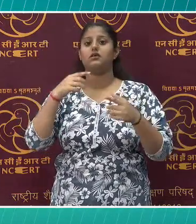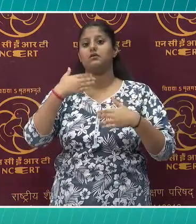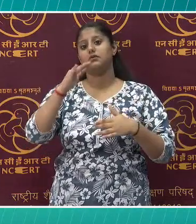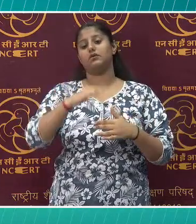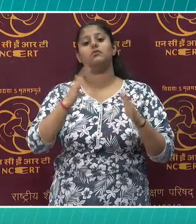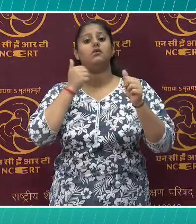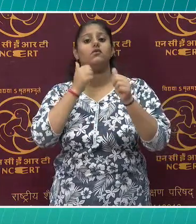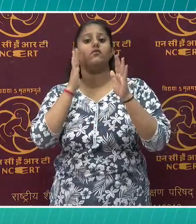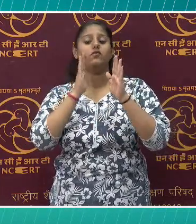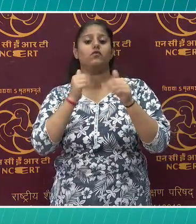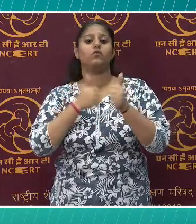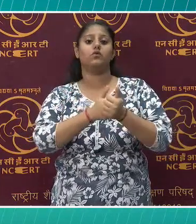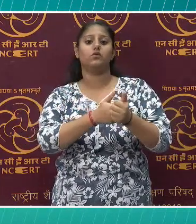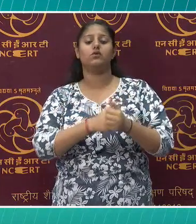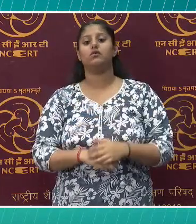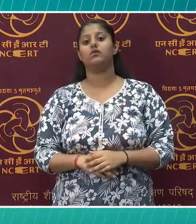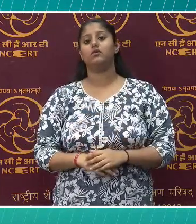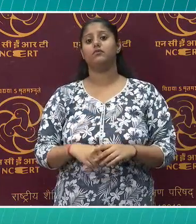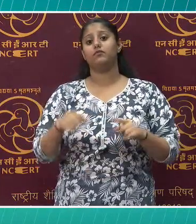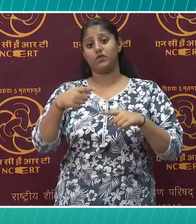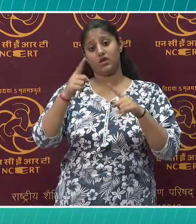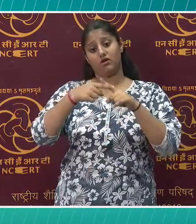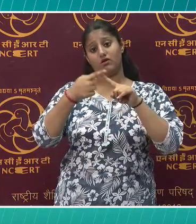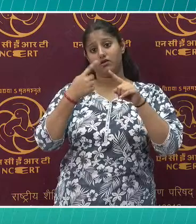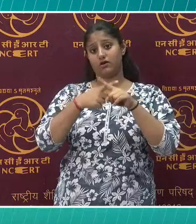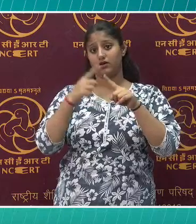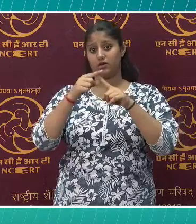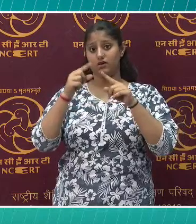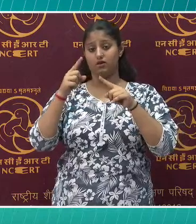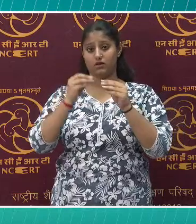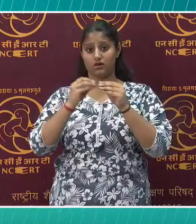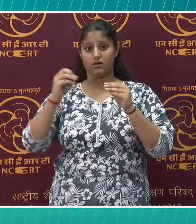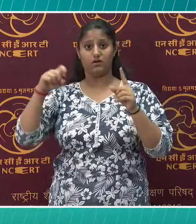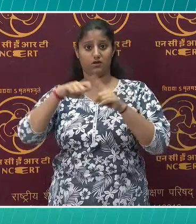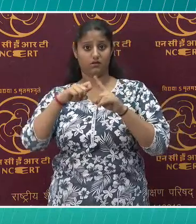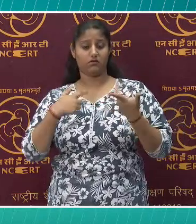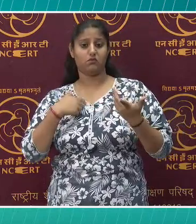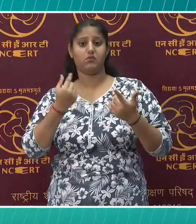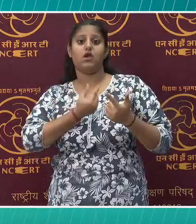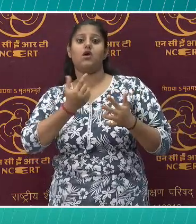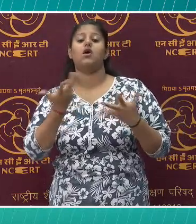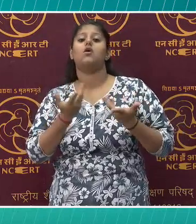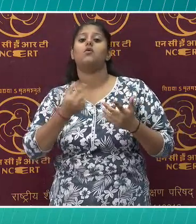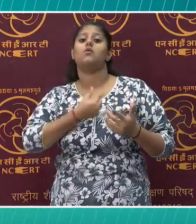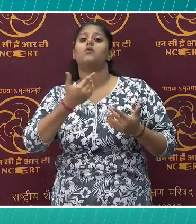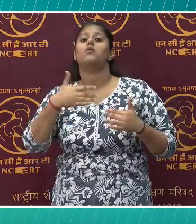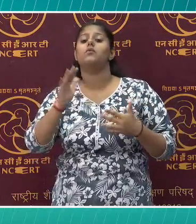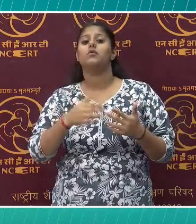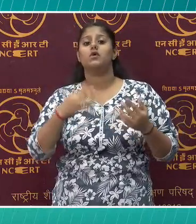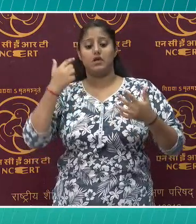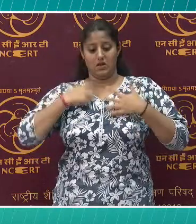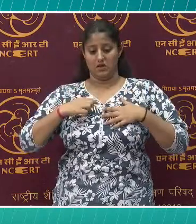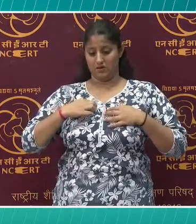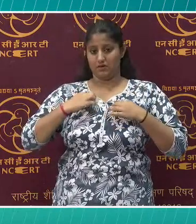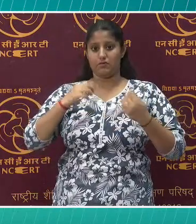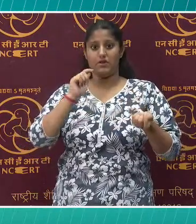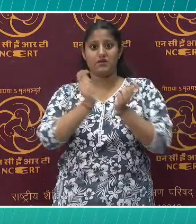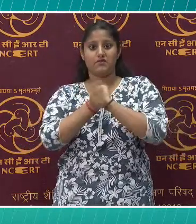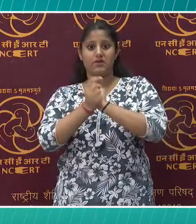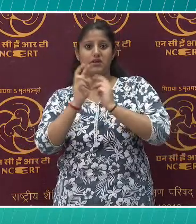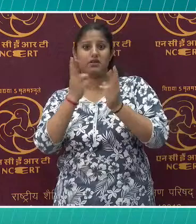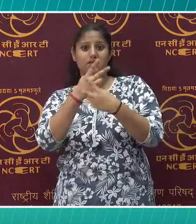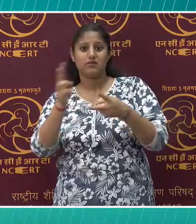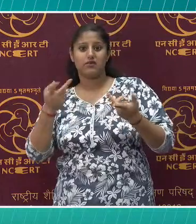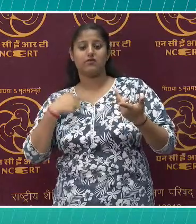rich part of the textbook, where you know how you will use how there are so many costumes in dance.